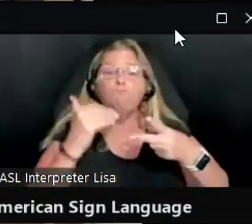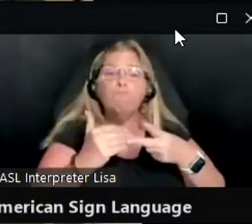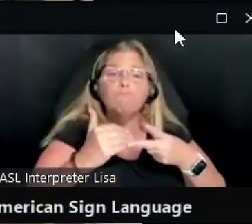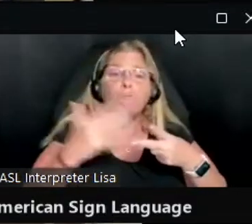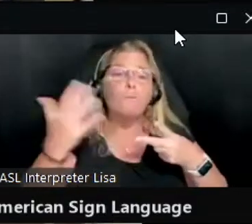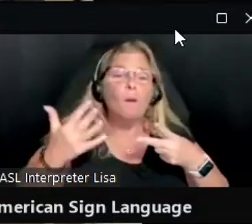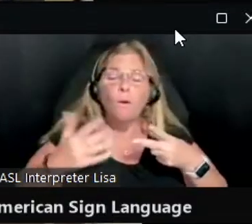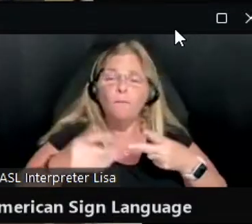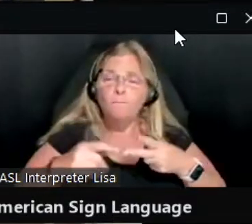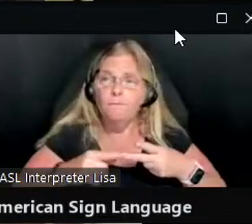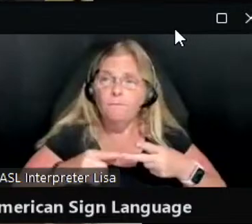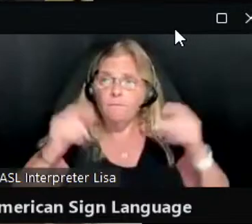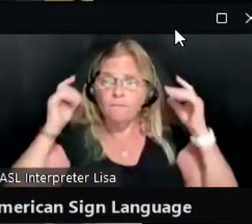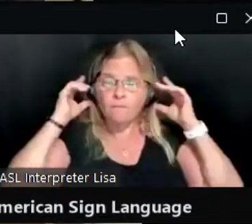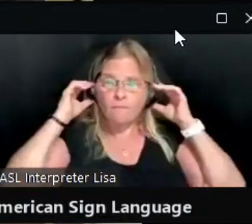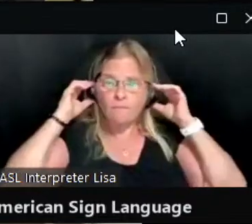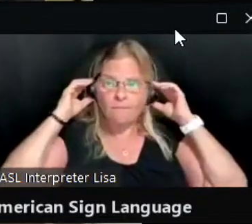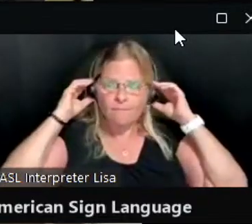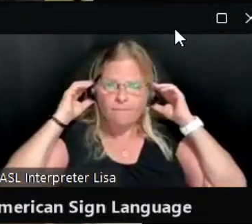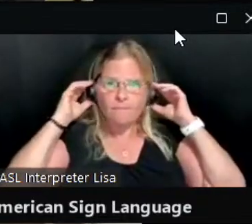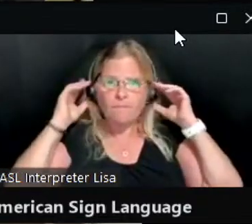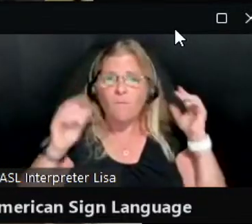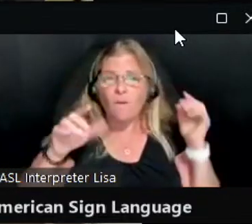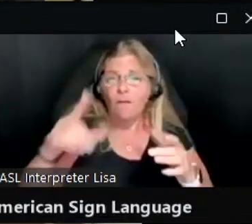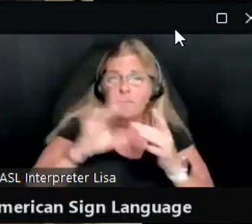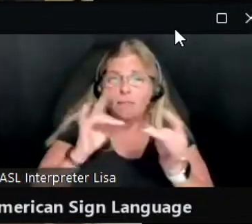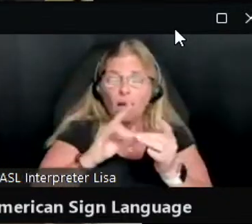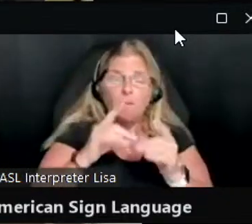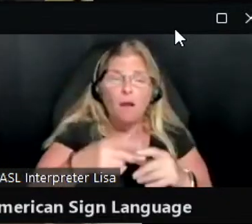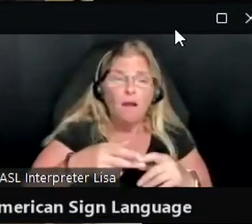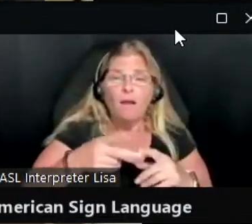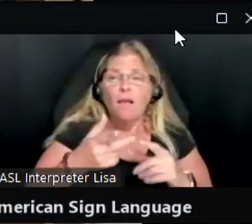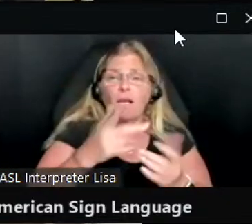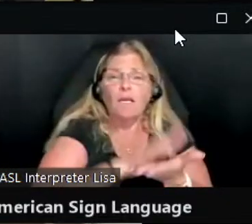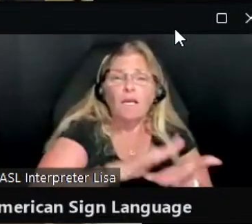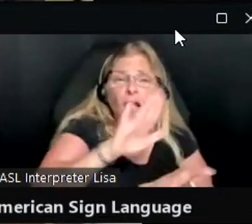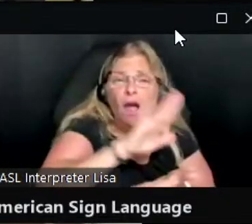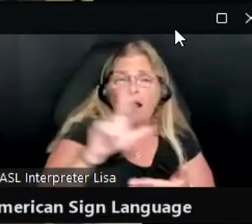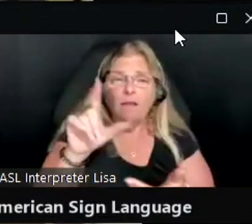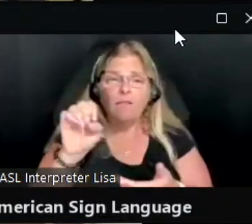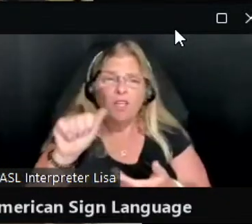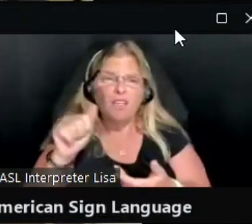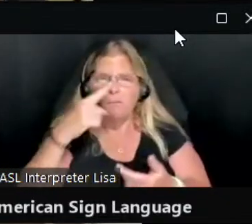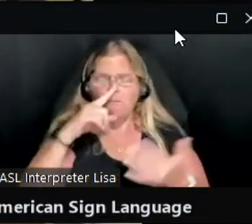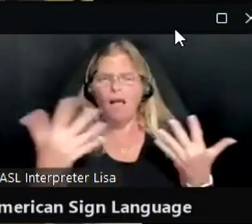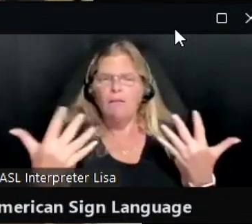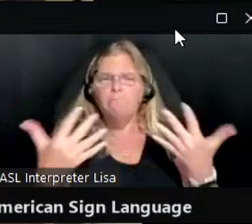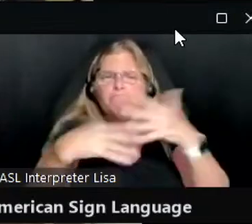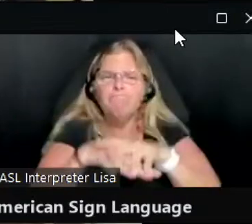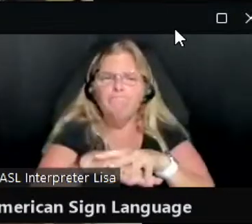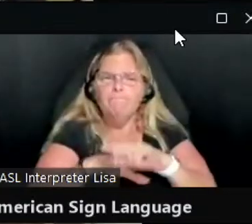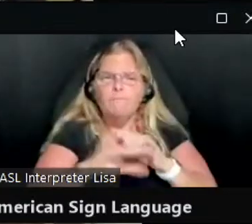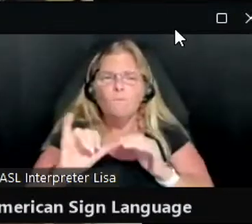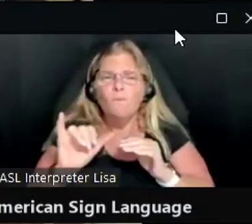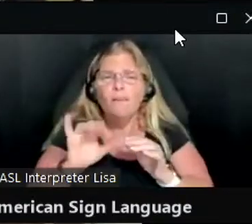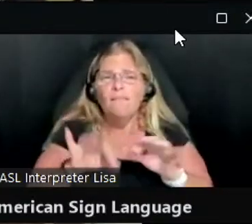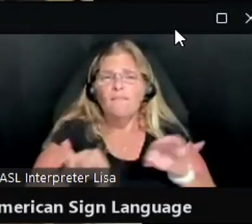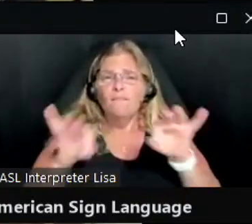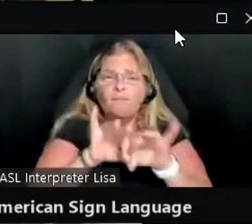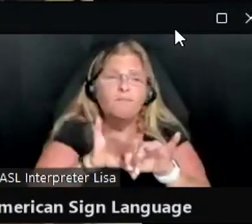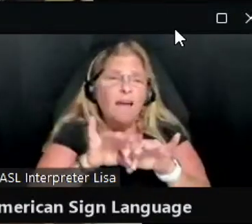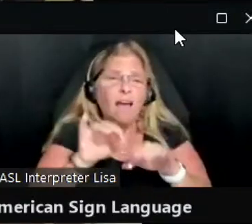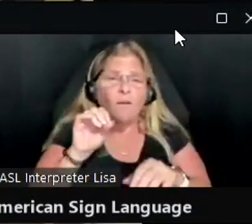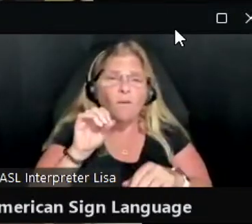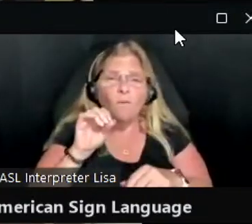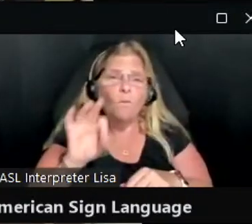if people, as you're commenting on this higher ed and LEAs, if you also could weave in anything around the value of dual certification,